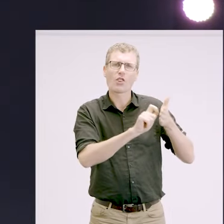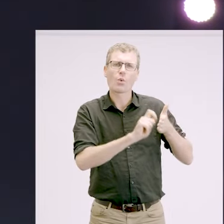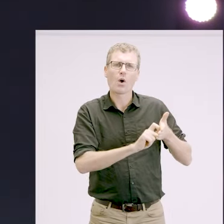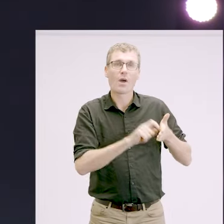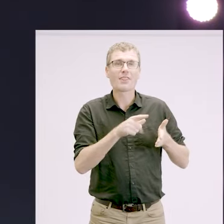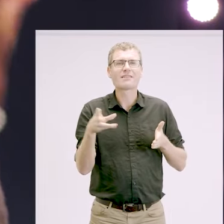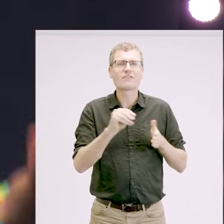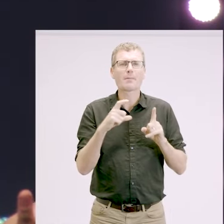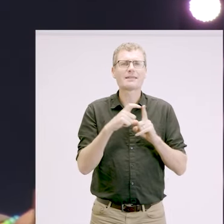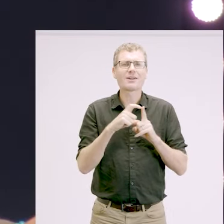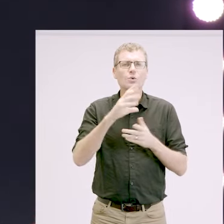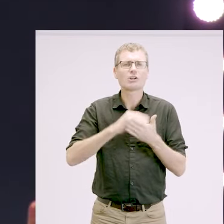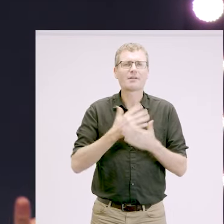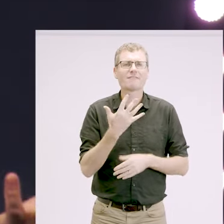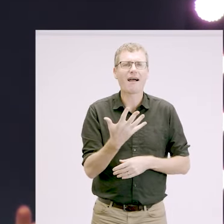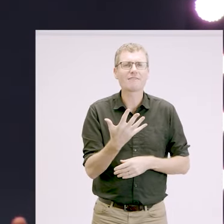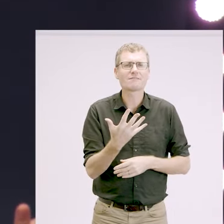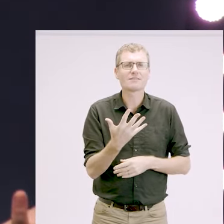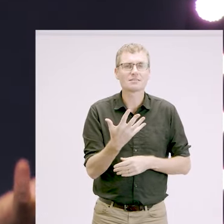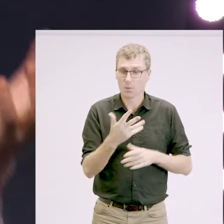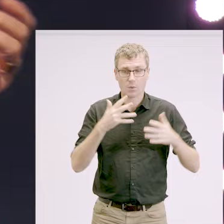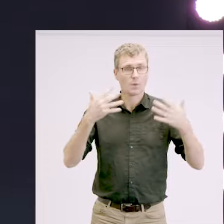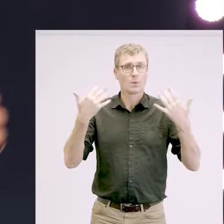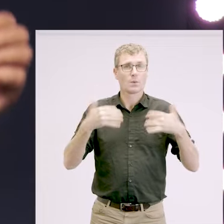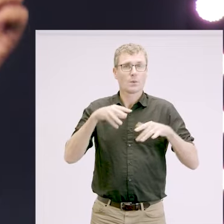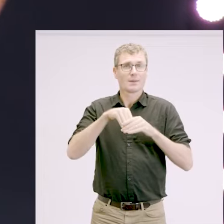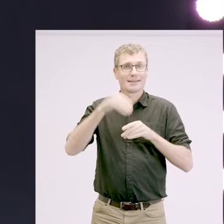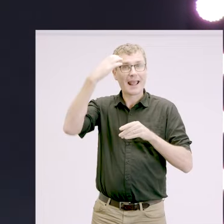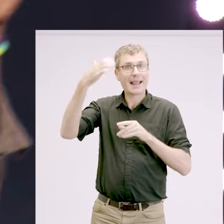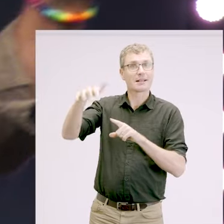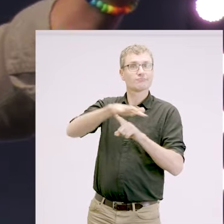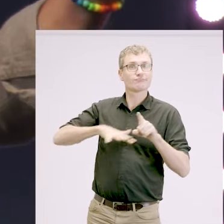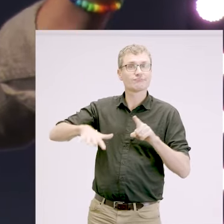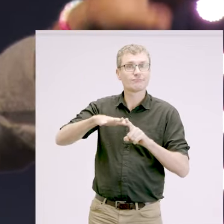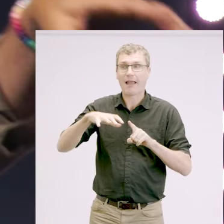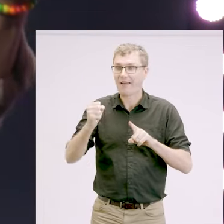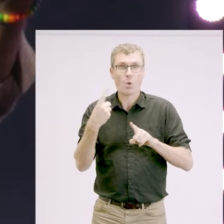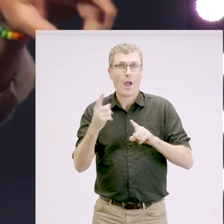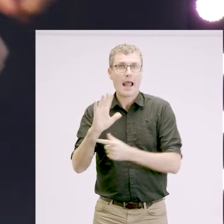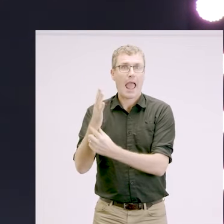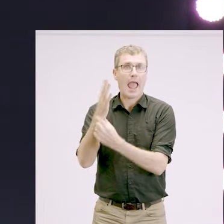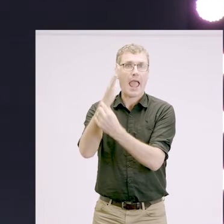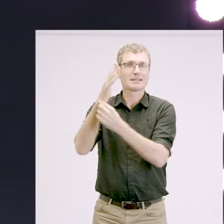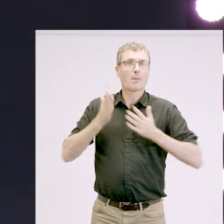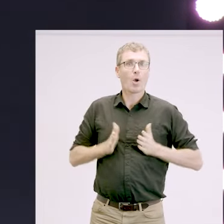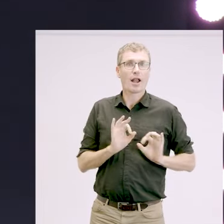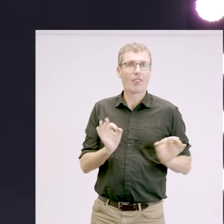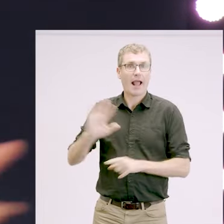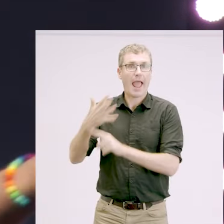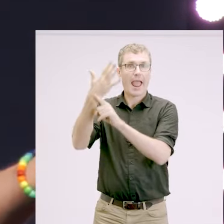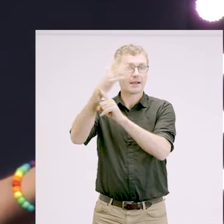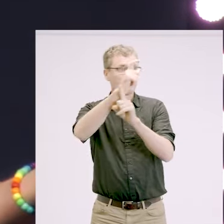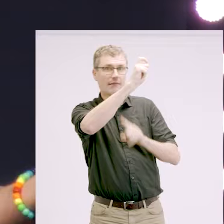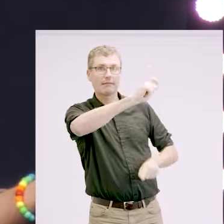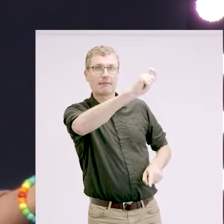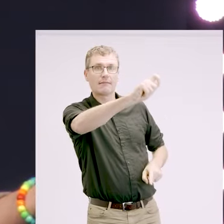up. That comes out of Daniel chapter 5, right? This moment where a hand appears in the court of the king and writes on the wall,